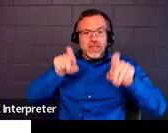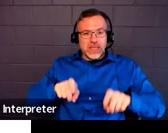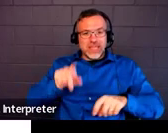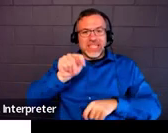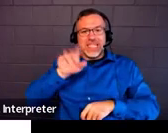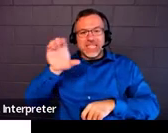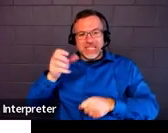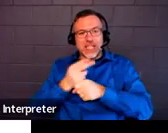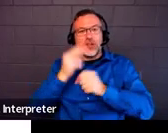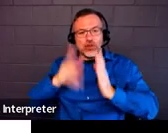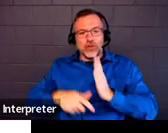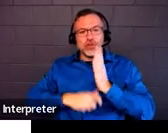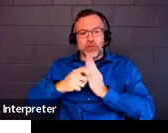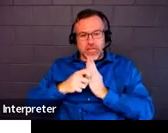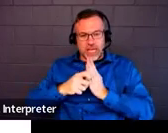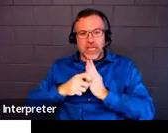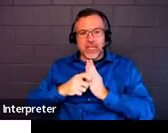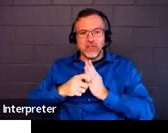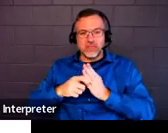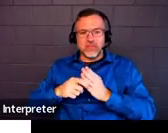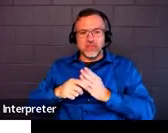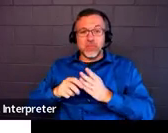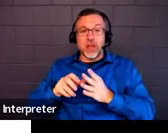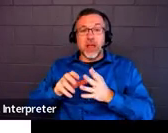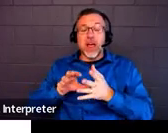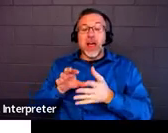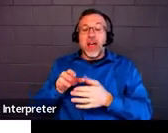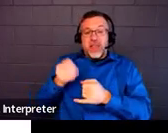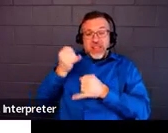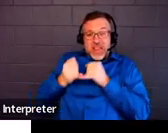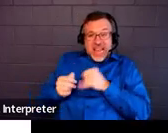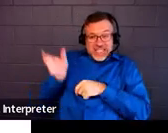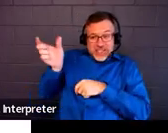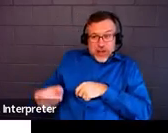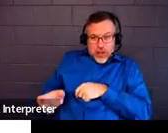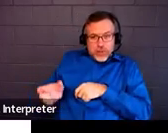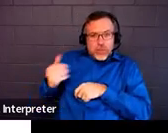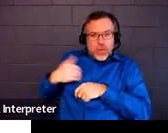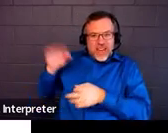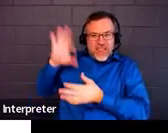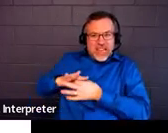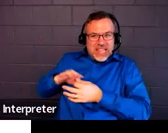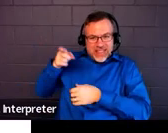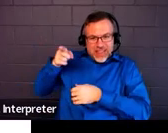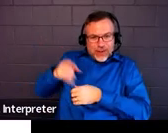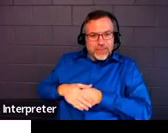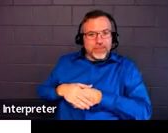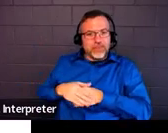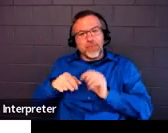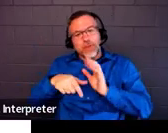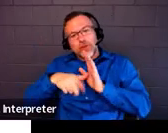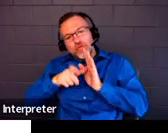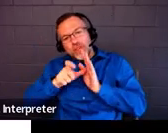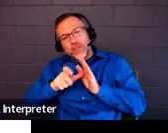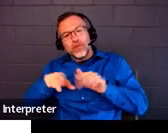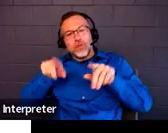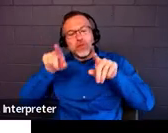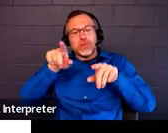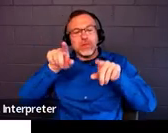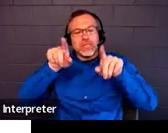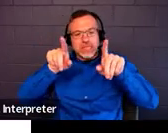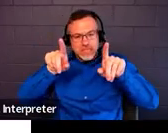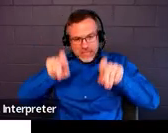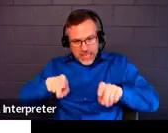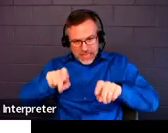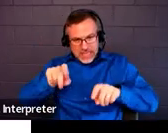the link is included in the final column in the email that went out this morning. Review the test administration manual. So again,